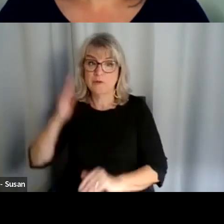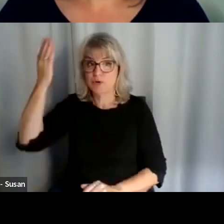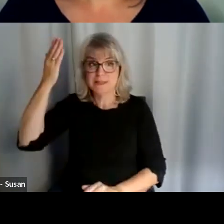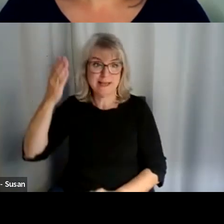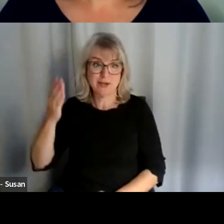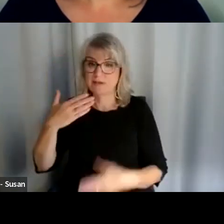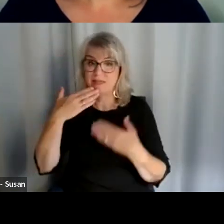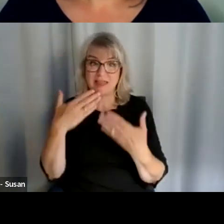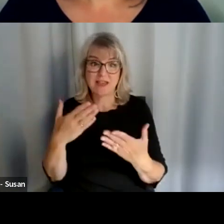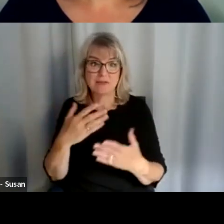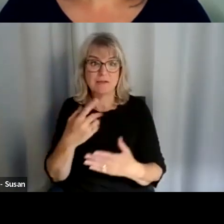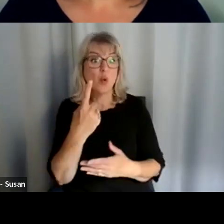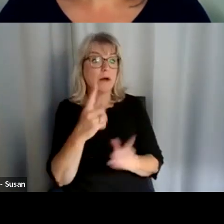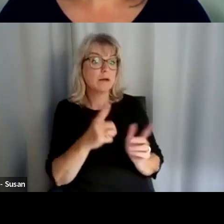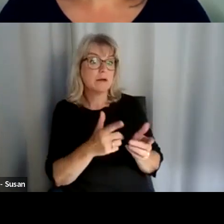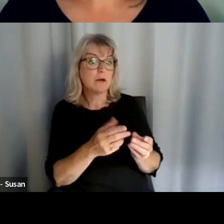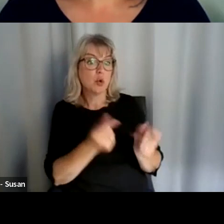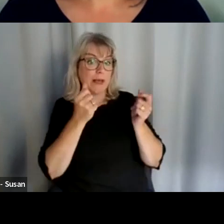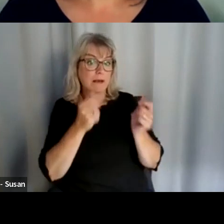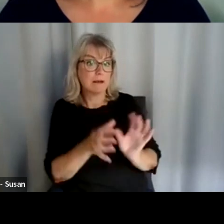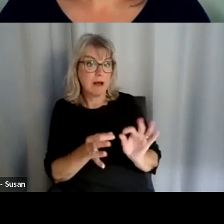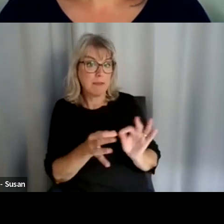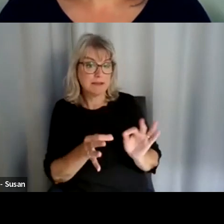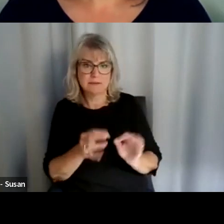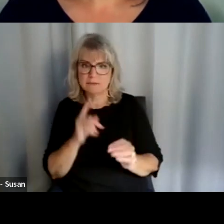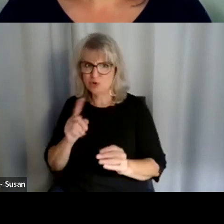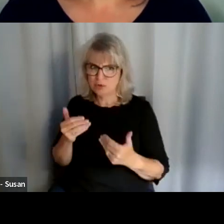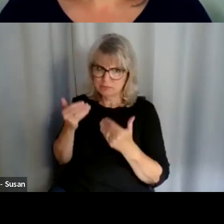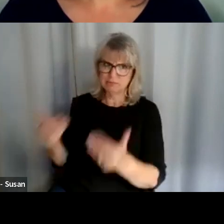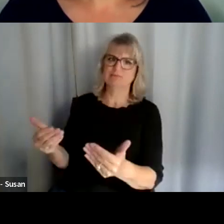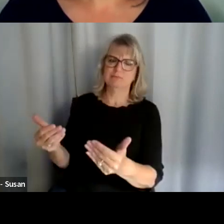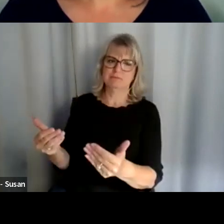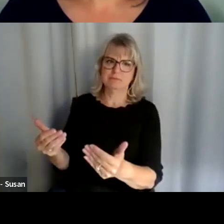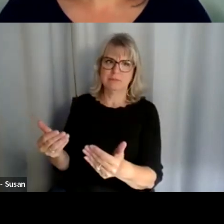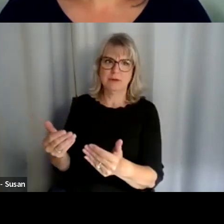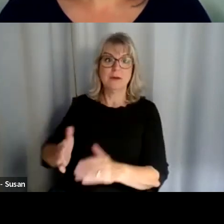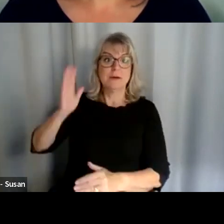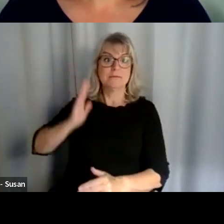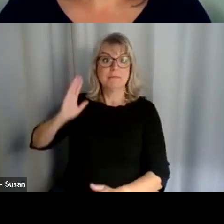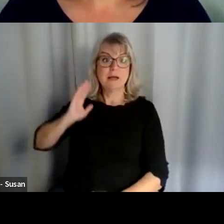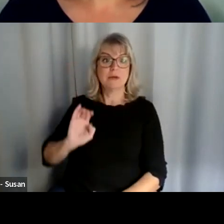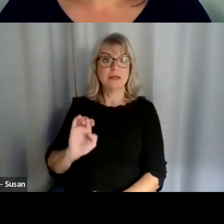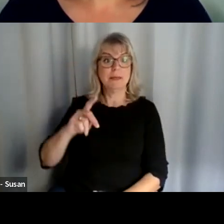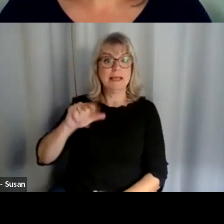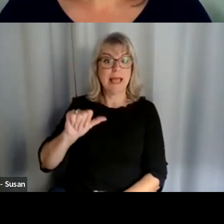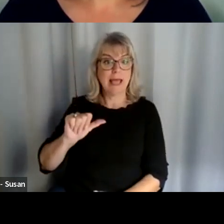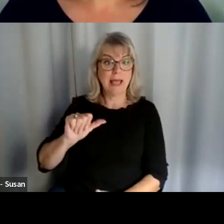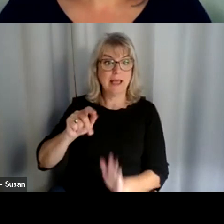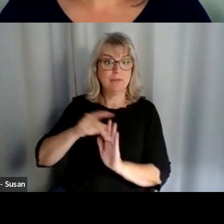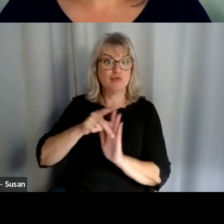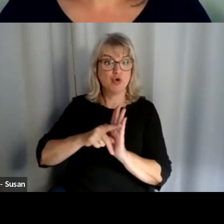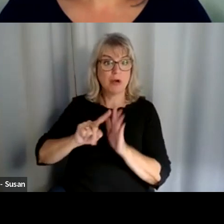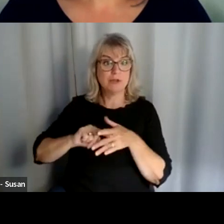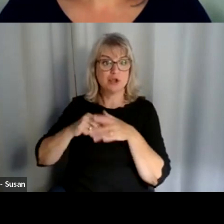Thank you. Could I add one quick color comment? Absolutely. Go for it. So back when the EPA EAT program was rolled out, I was